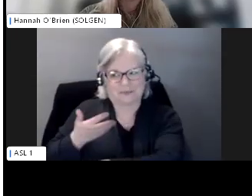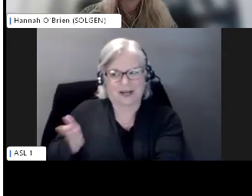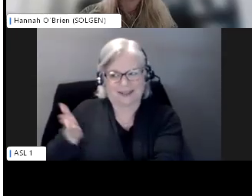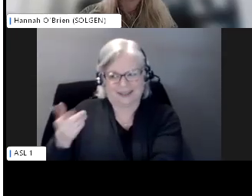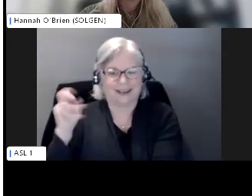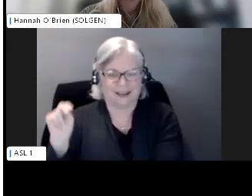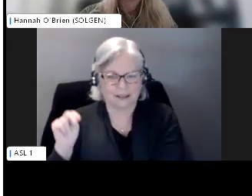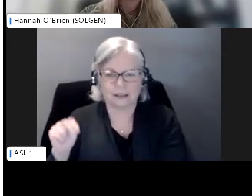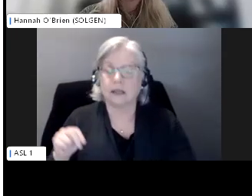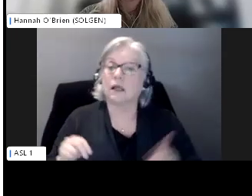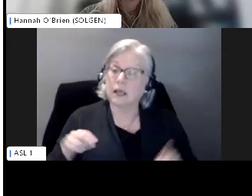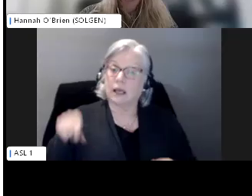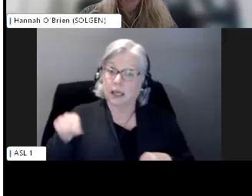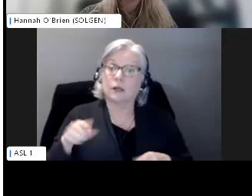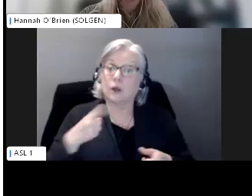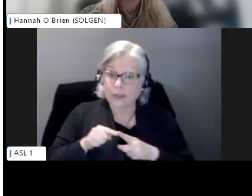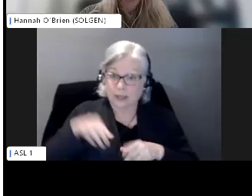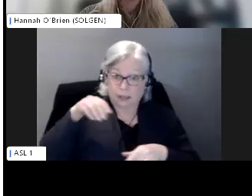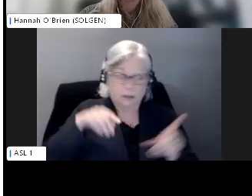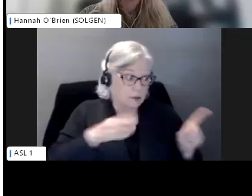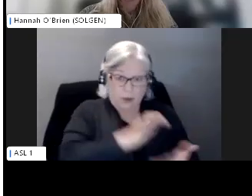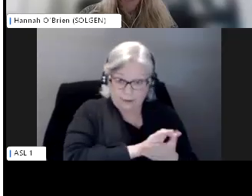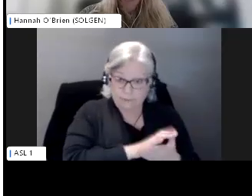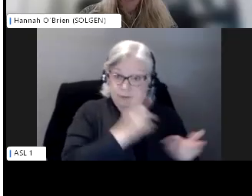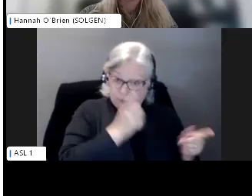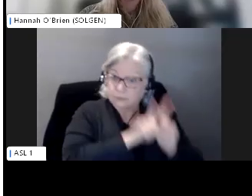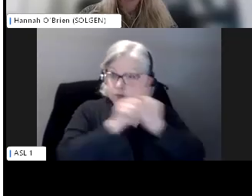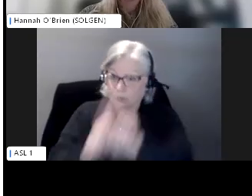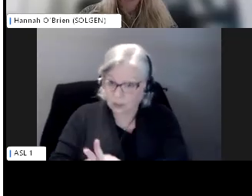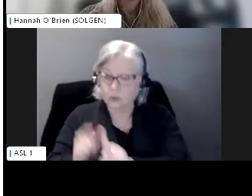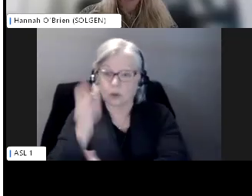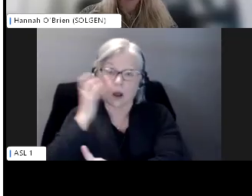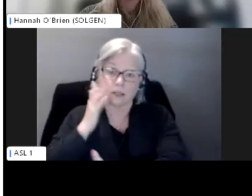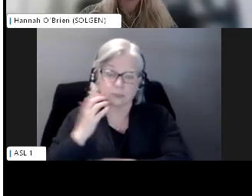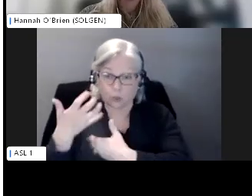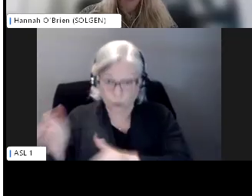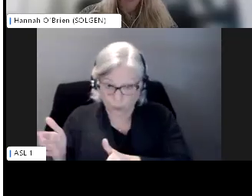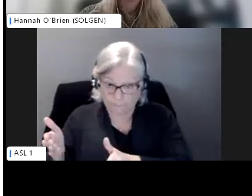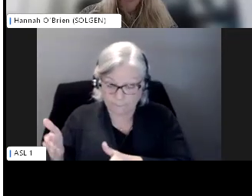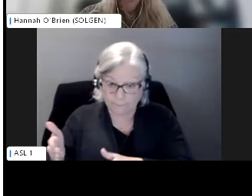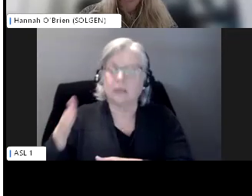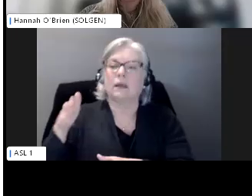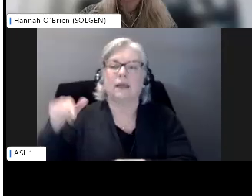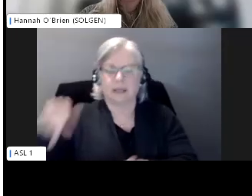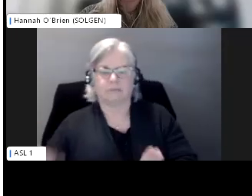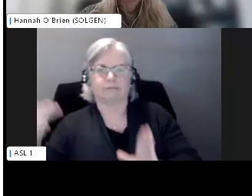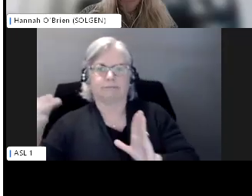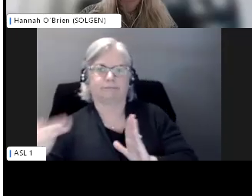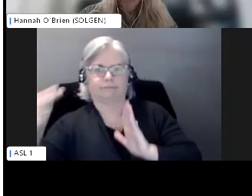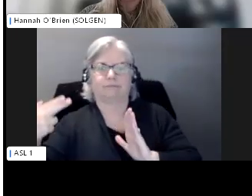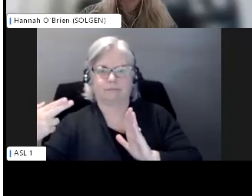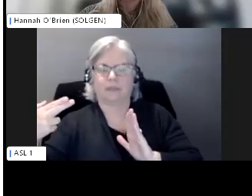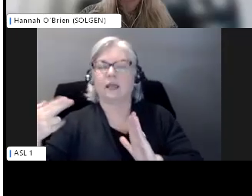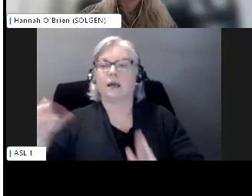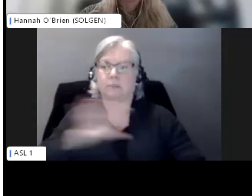hospital room, Mr. Ryan shot and killed his wife. Police responded and subsequently shot and killed Mr.